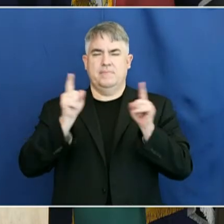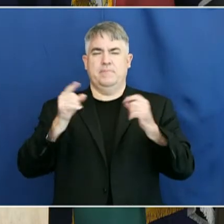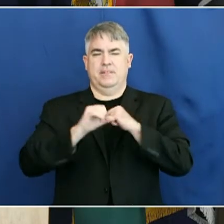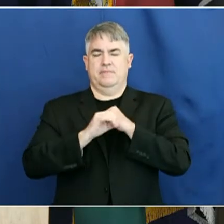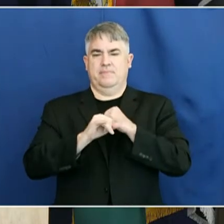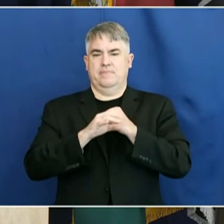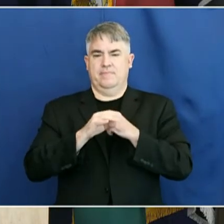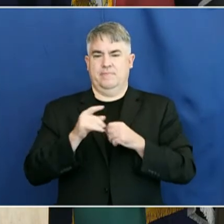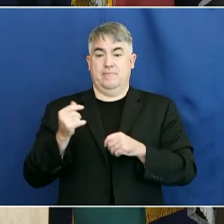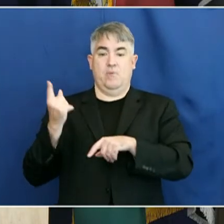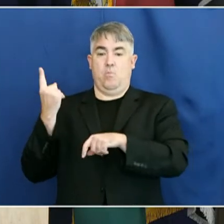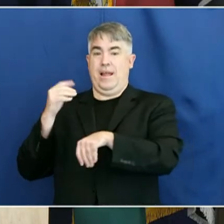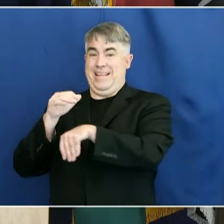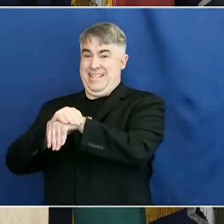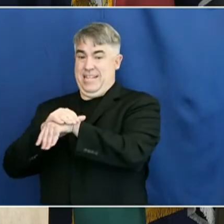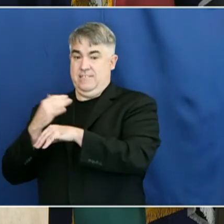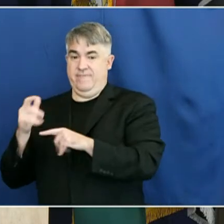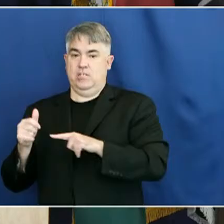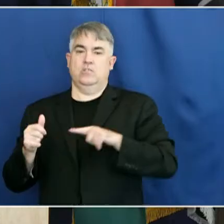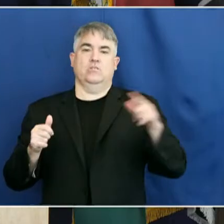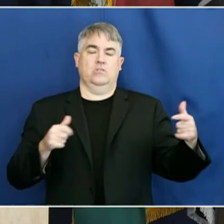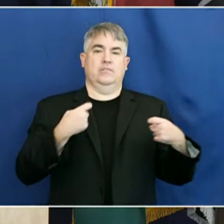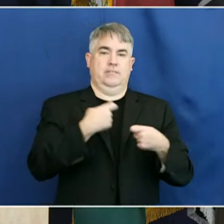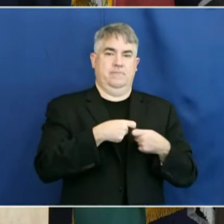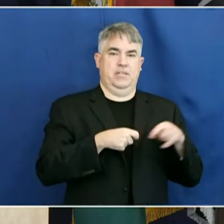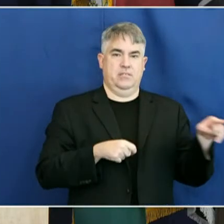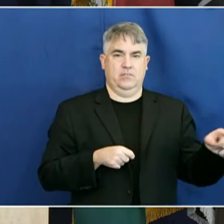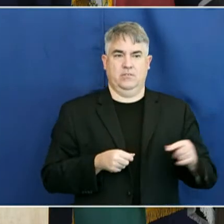the English one first, and then we'll do the Spanish.